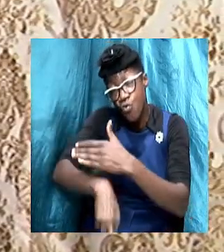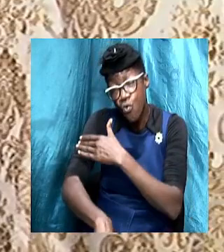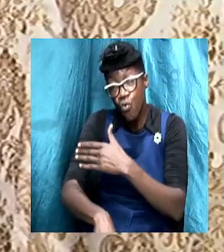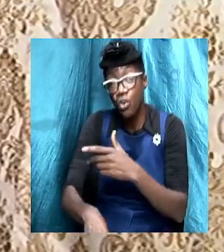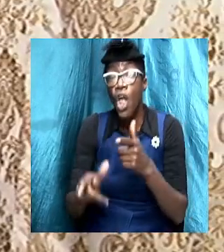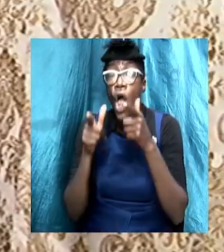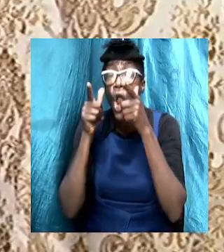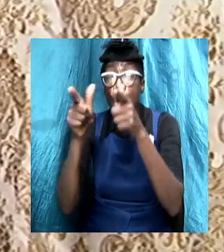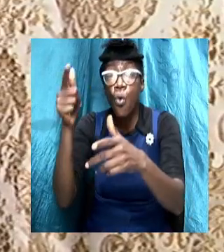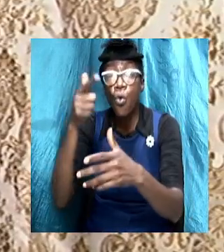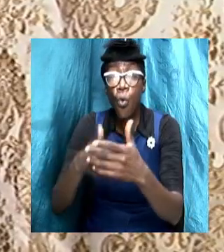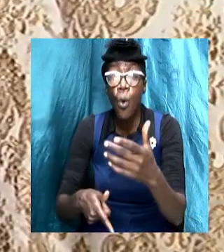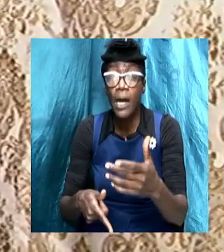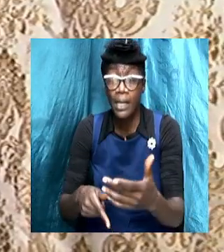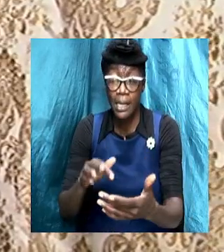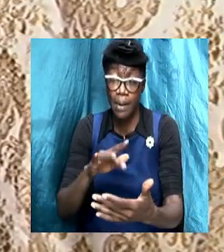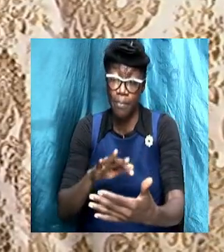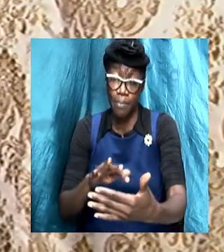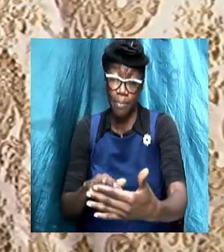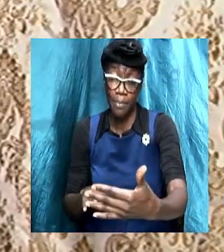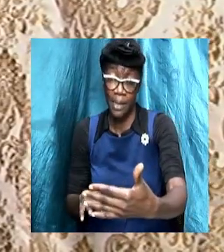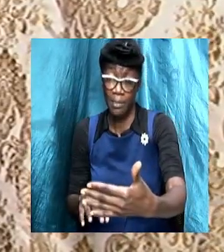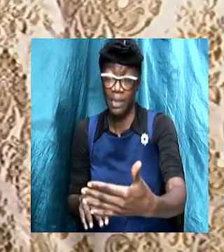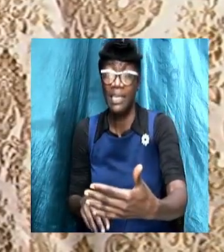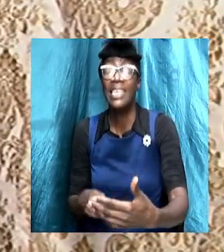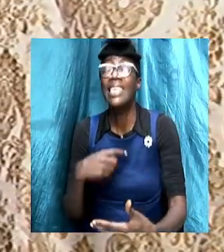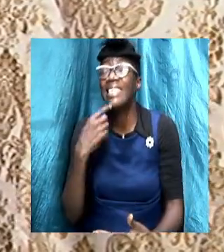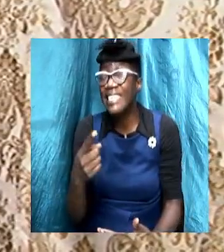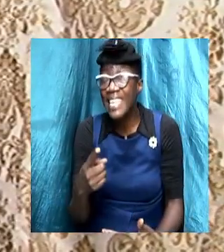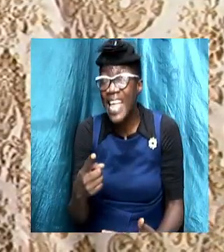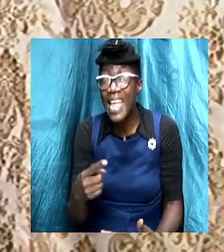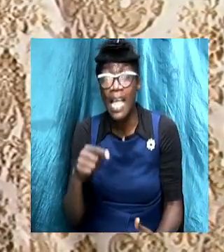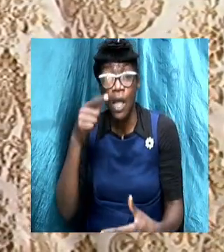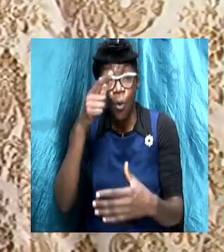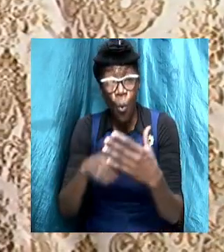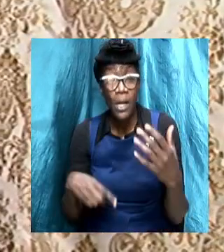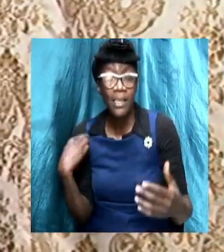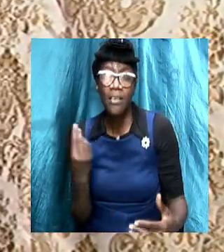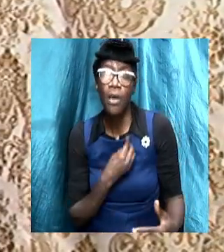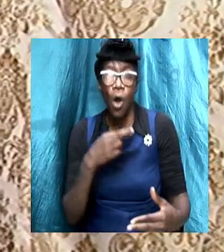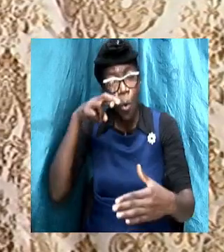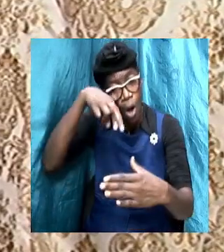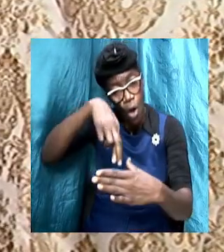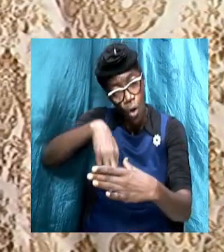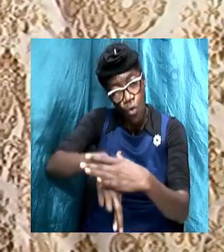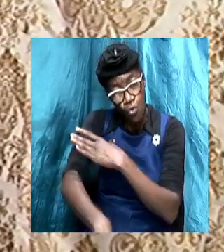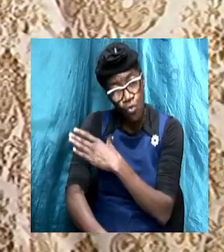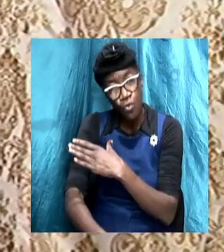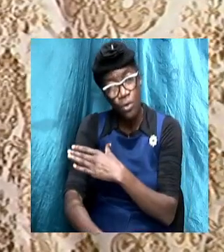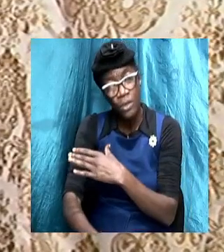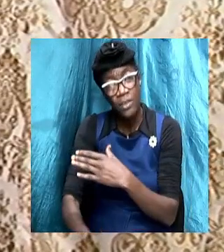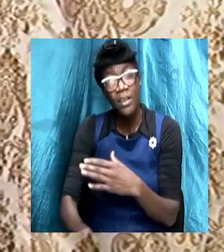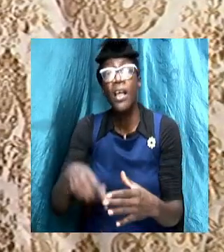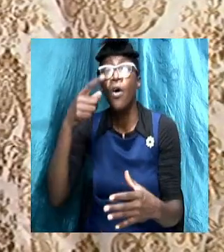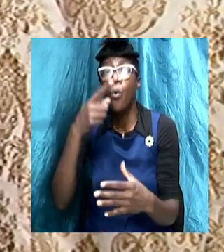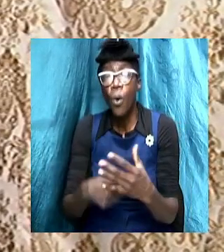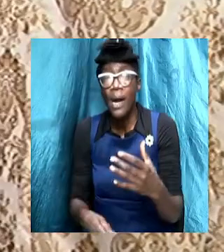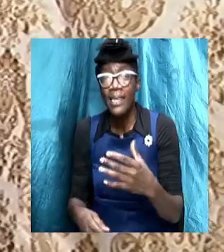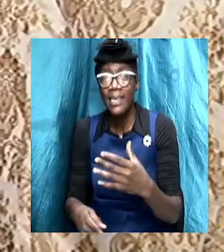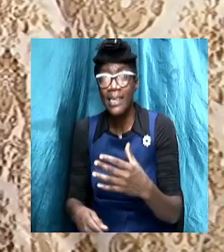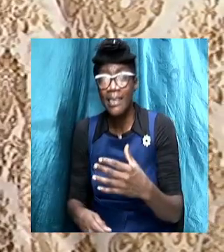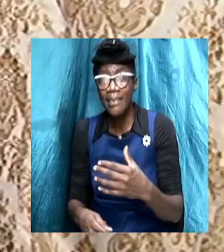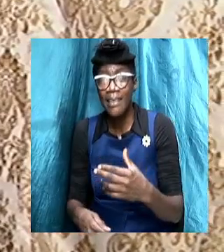actually saying as relates to our roots. What is our root? What exactly is the